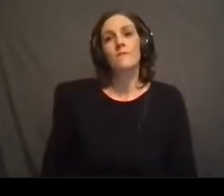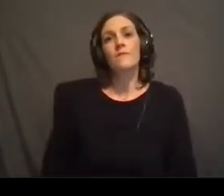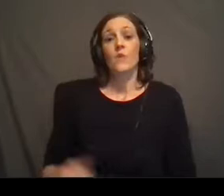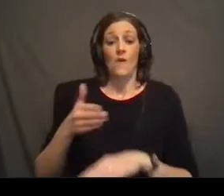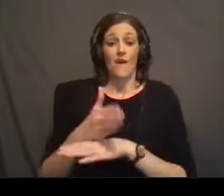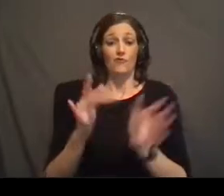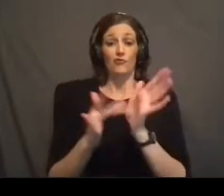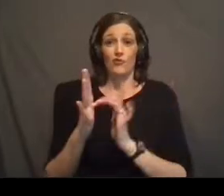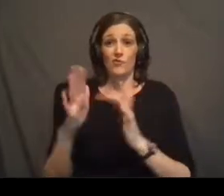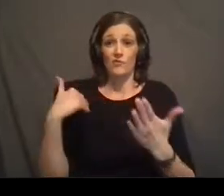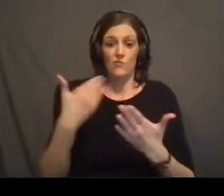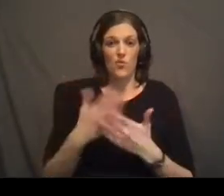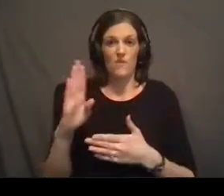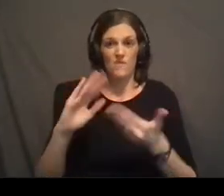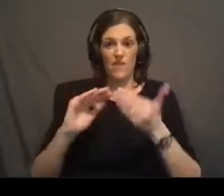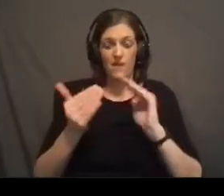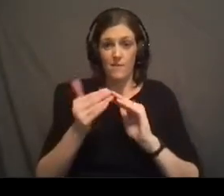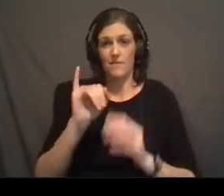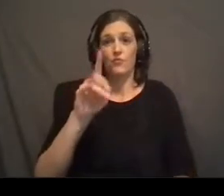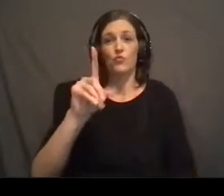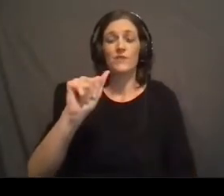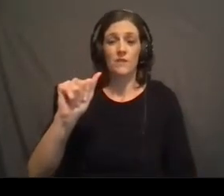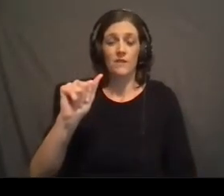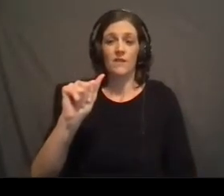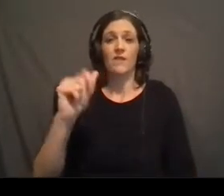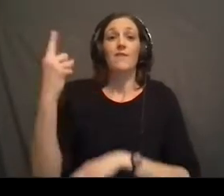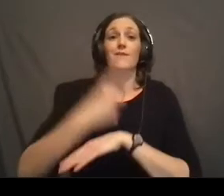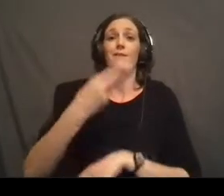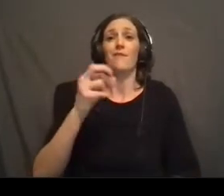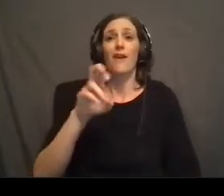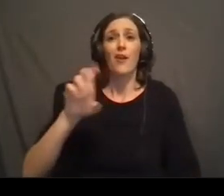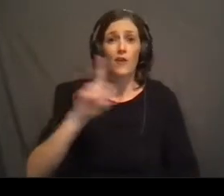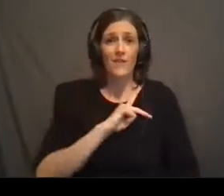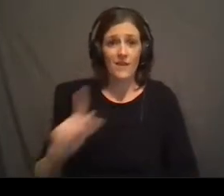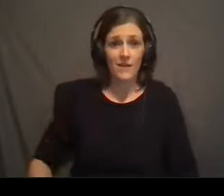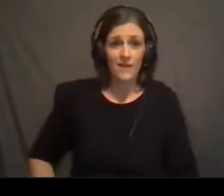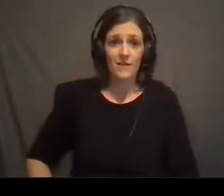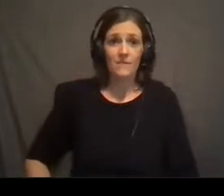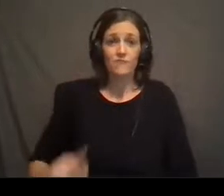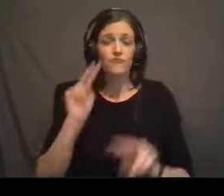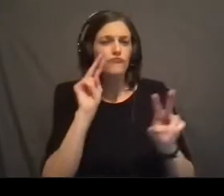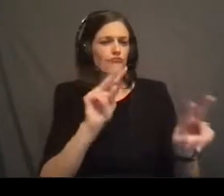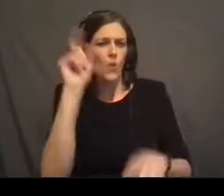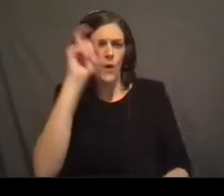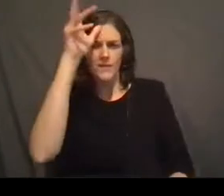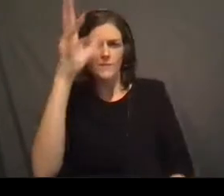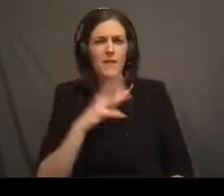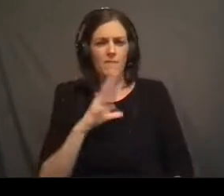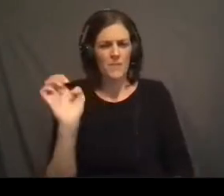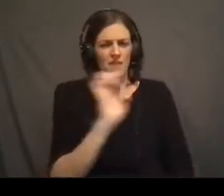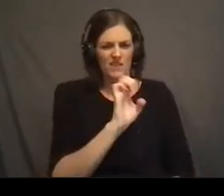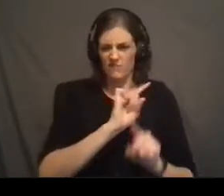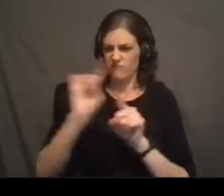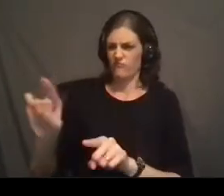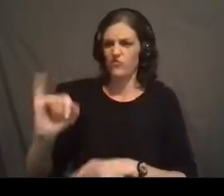after Jesus was born in Bethlehem of Judea in the days of Herod the king, behold, wise men from the east came to